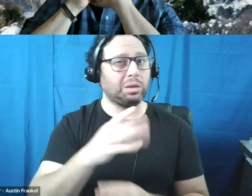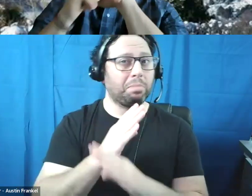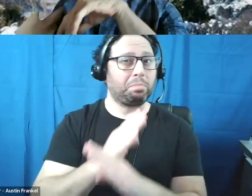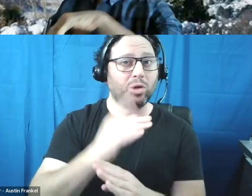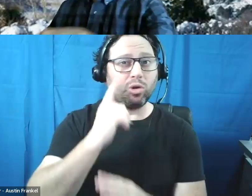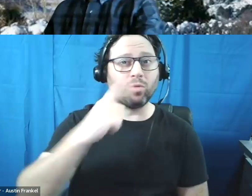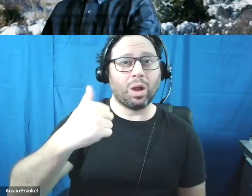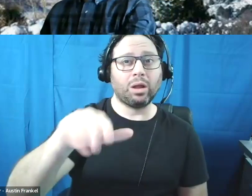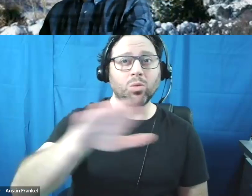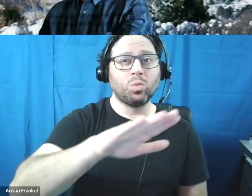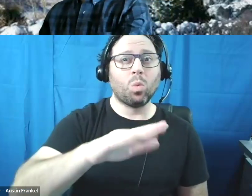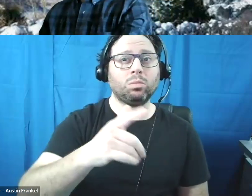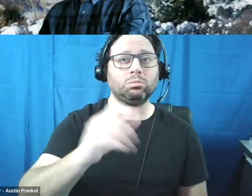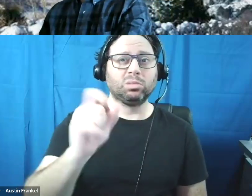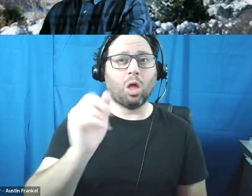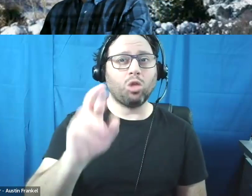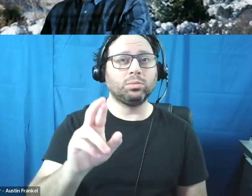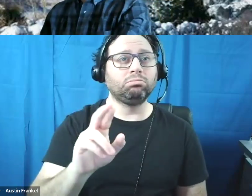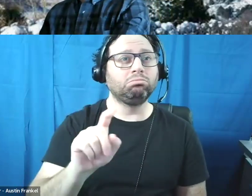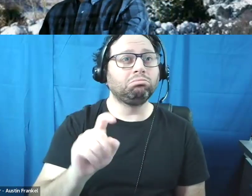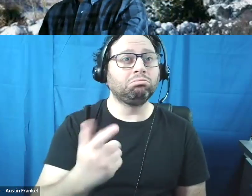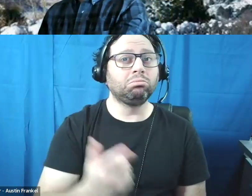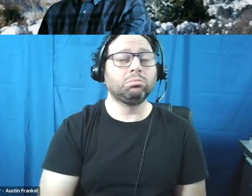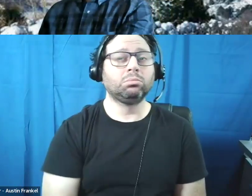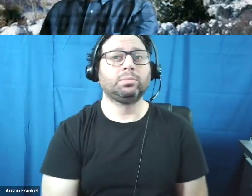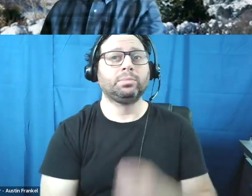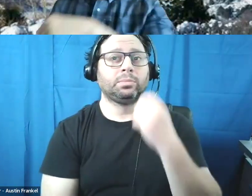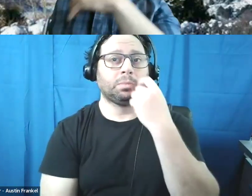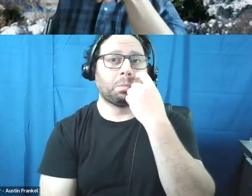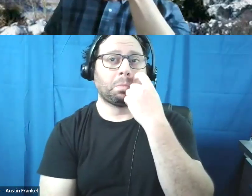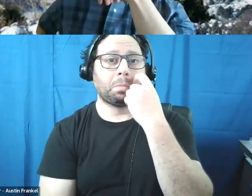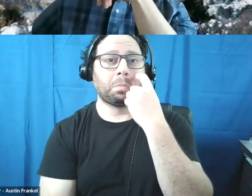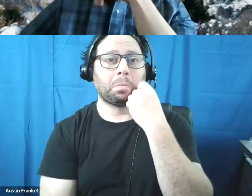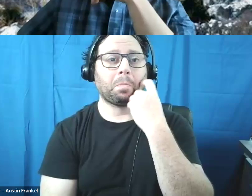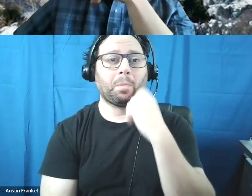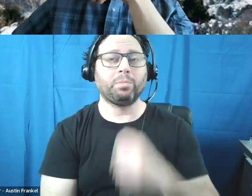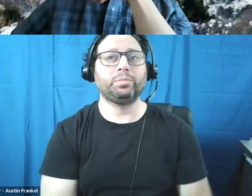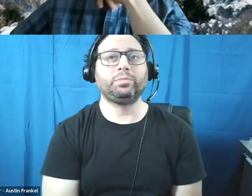barrier for your scholars.